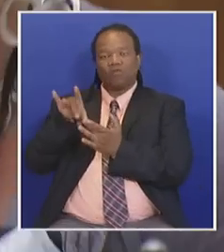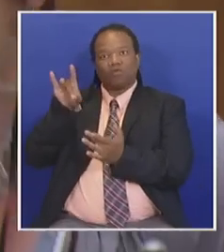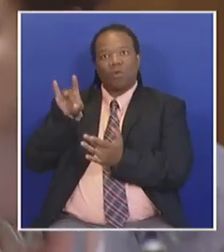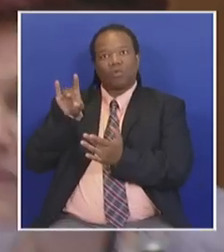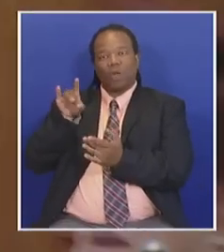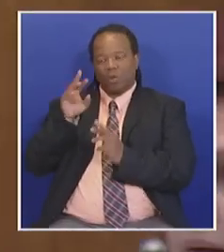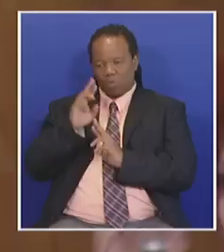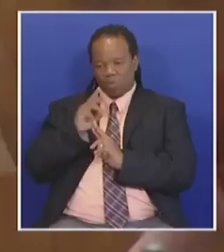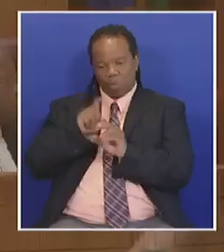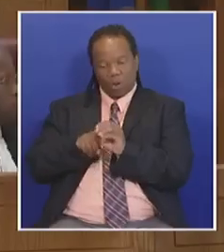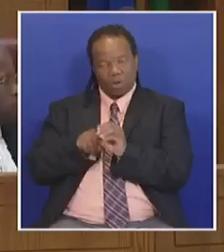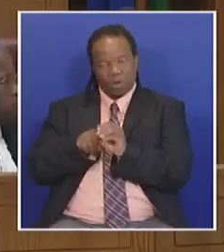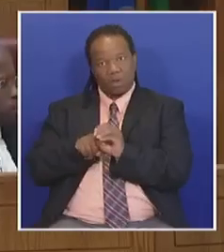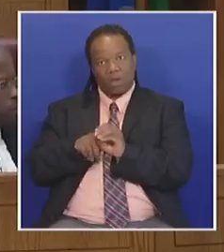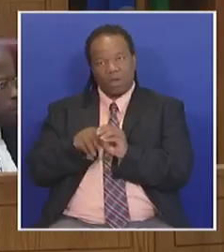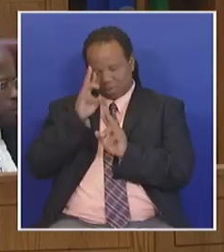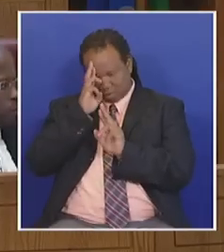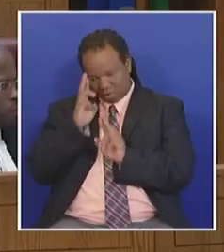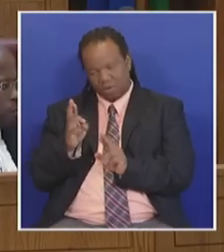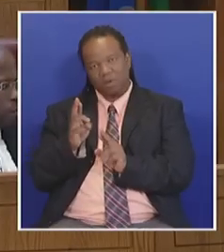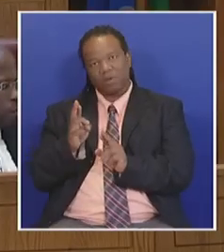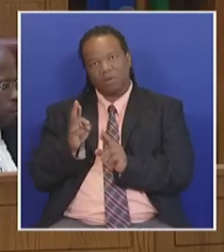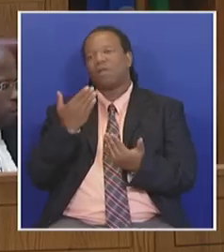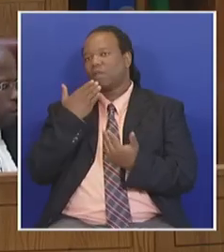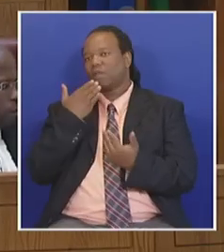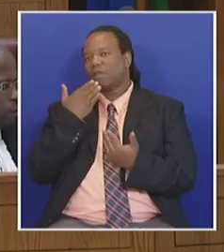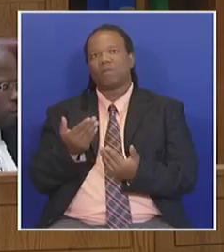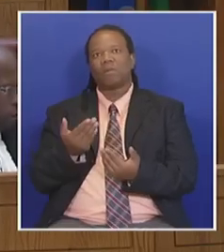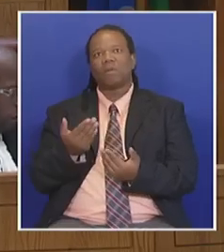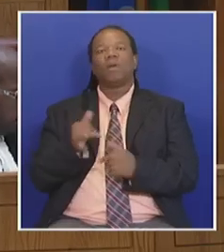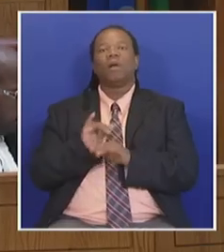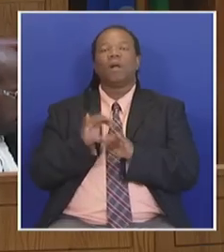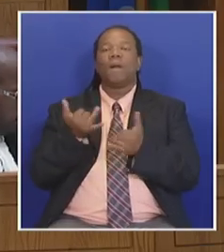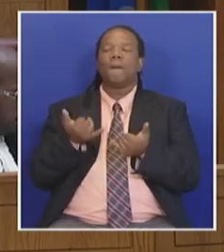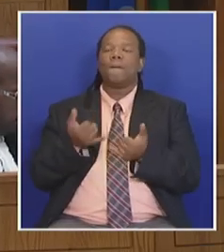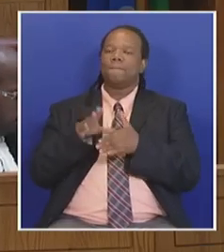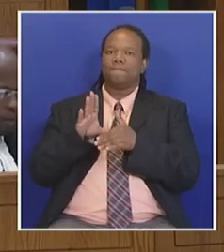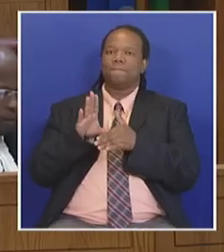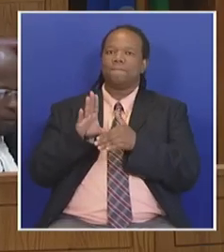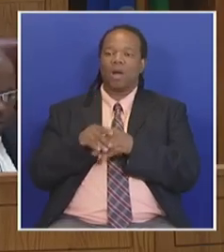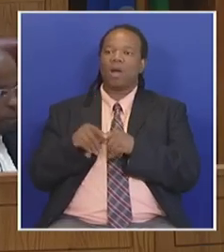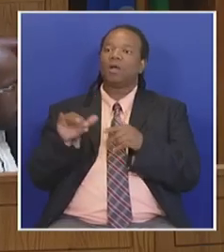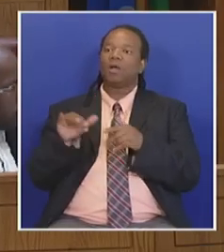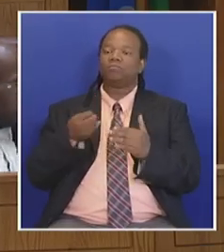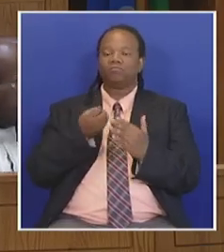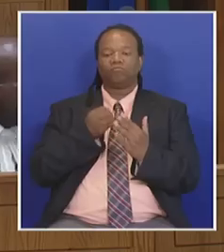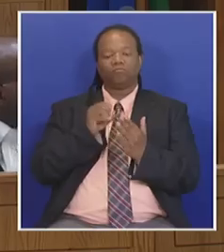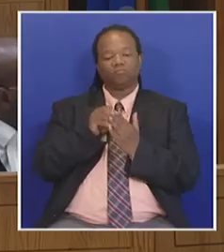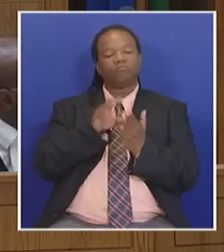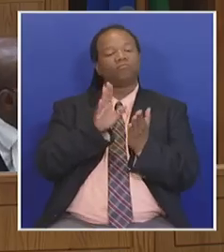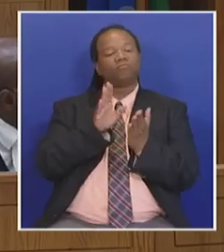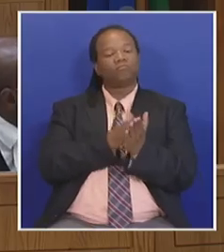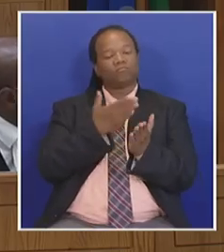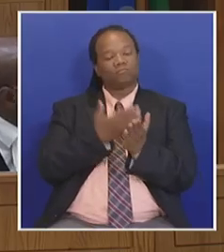you, ma'am. Honorable members, that is the end of notices of motion. We